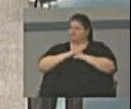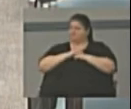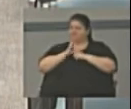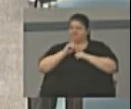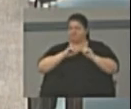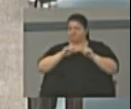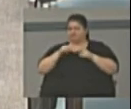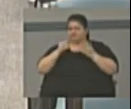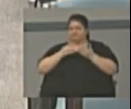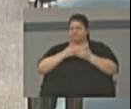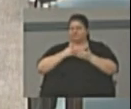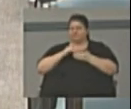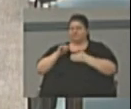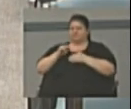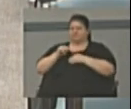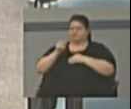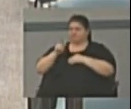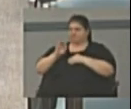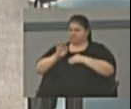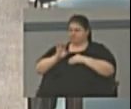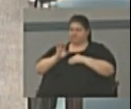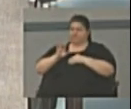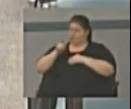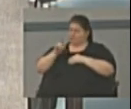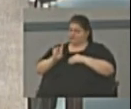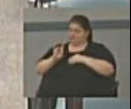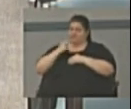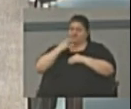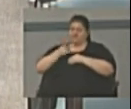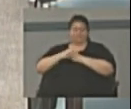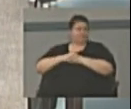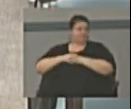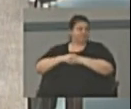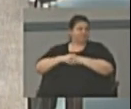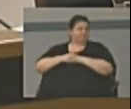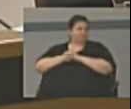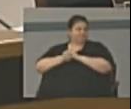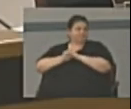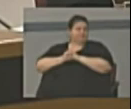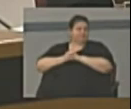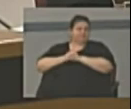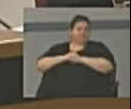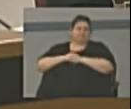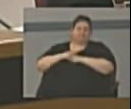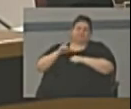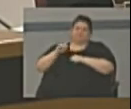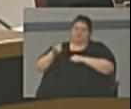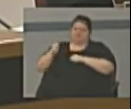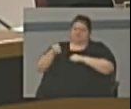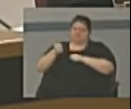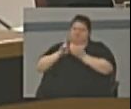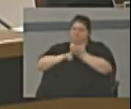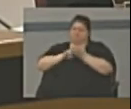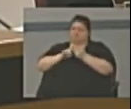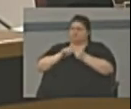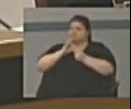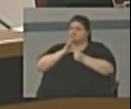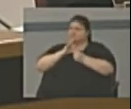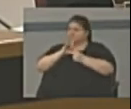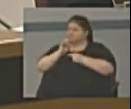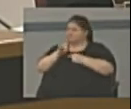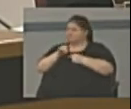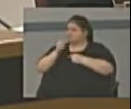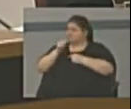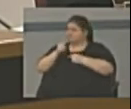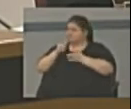on January 28th. Thank you very much. Thank you. Have no one else signed up to speak on this agenda item? Is there